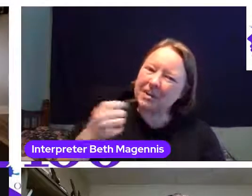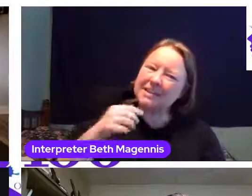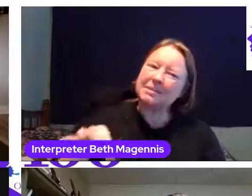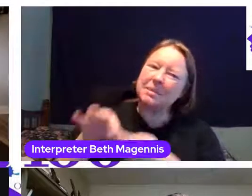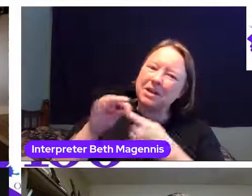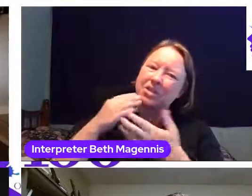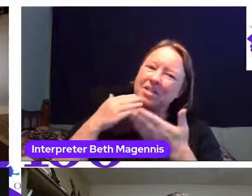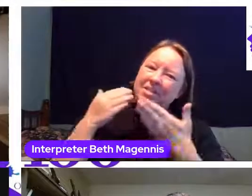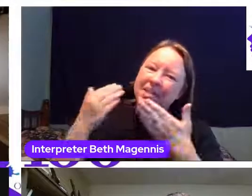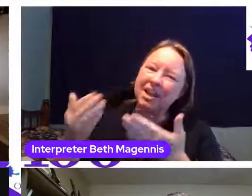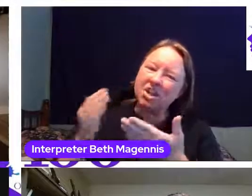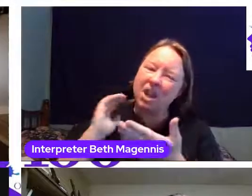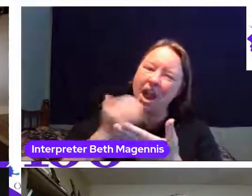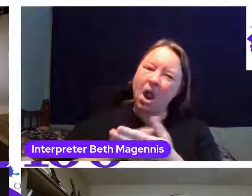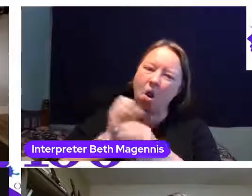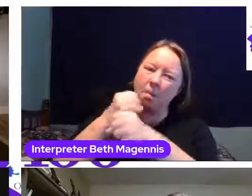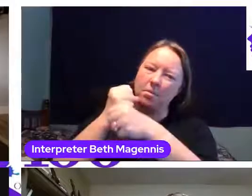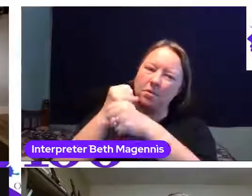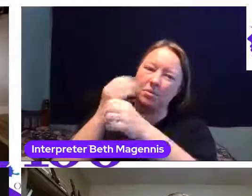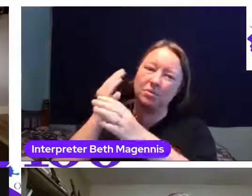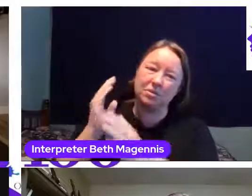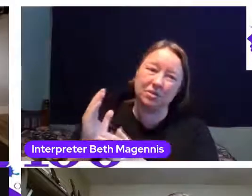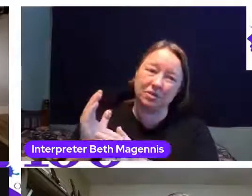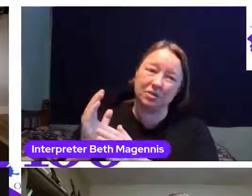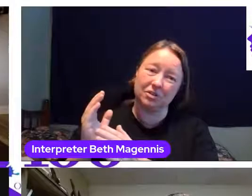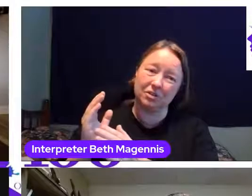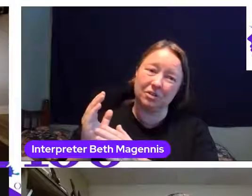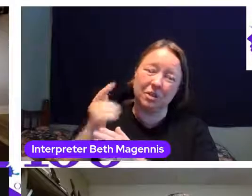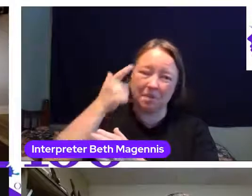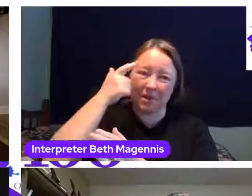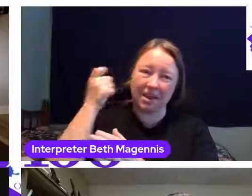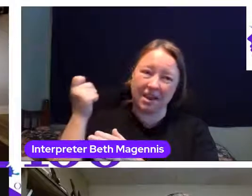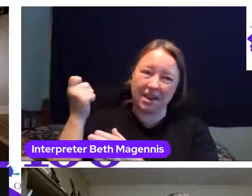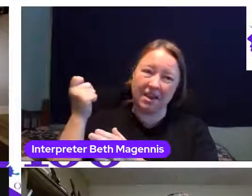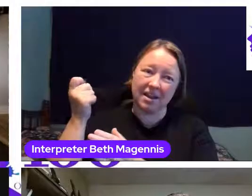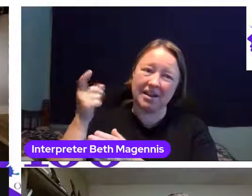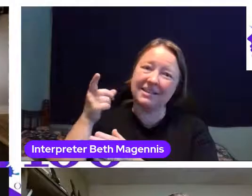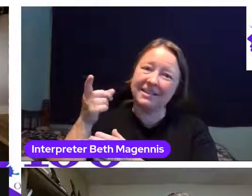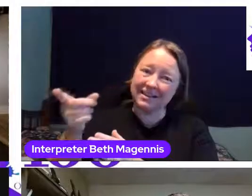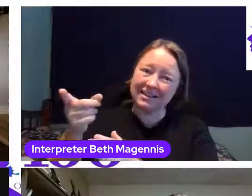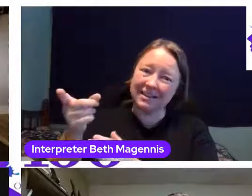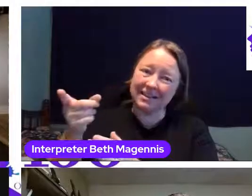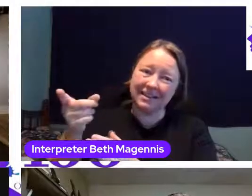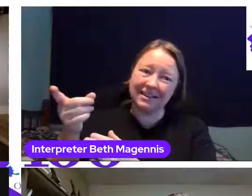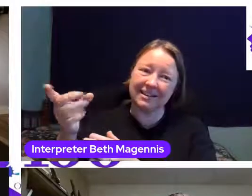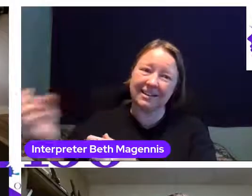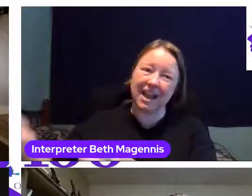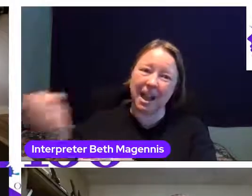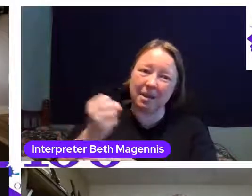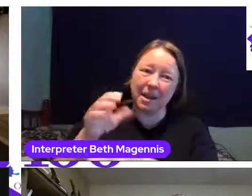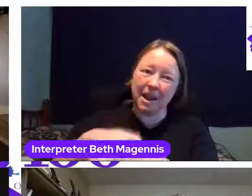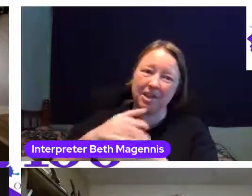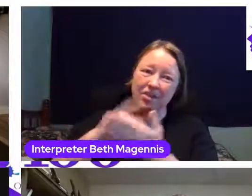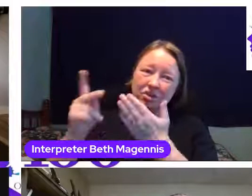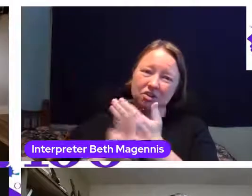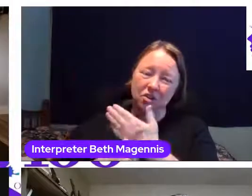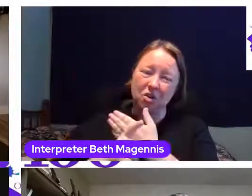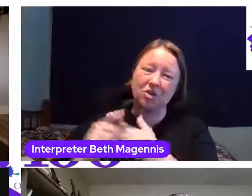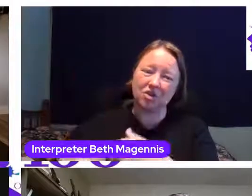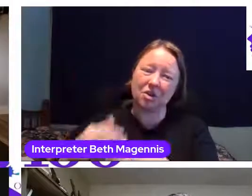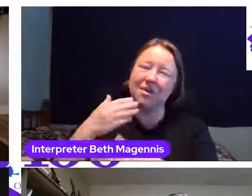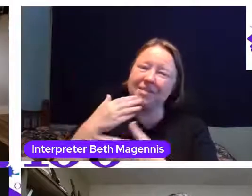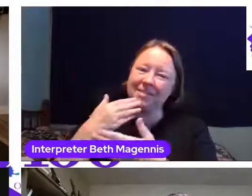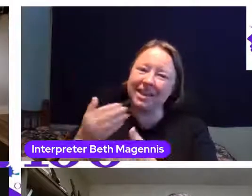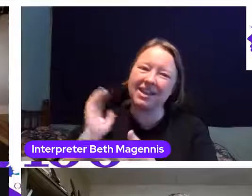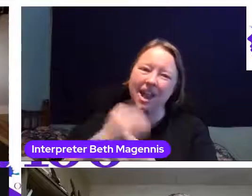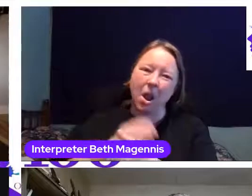special thank you to our producer, because he was the one who got you on the show. So we want to say thank you to